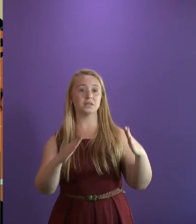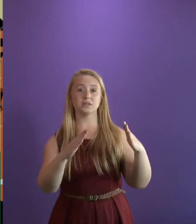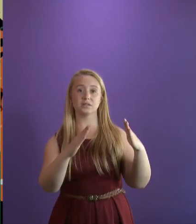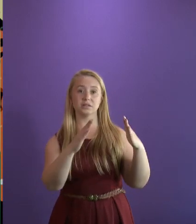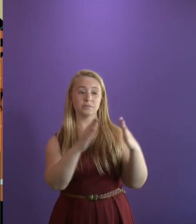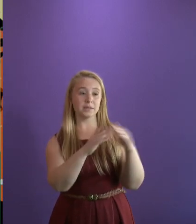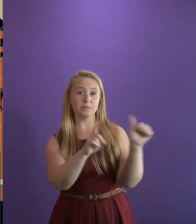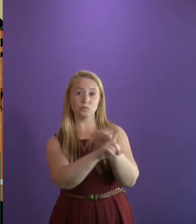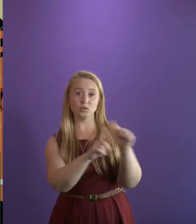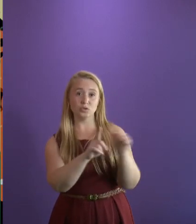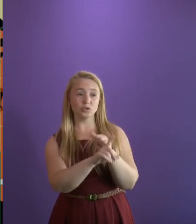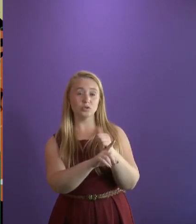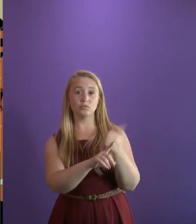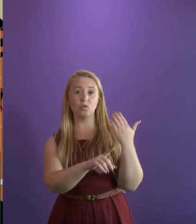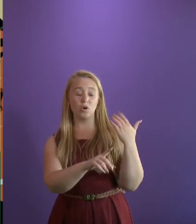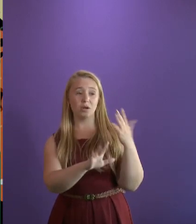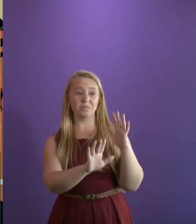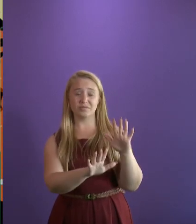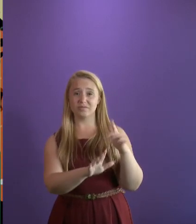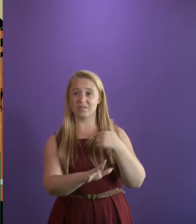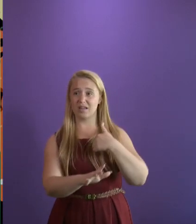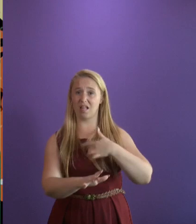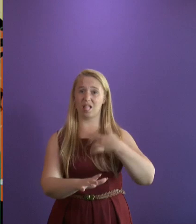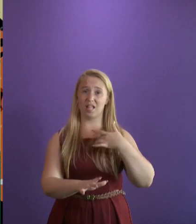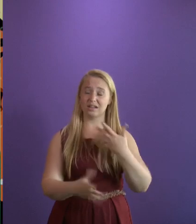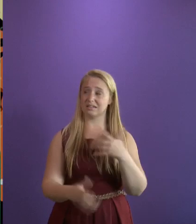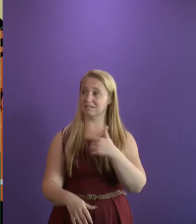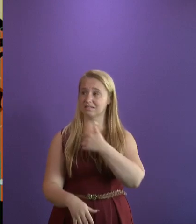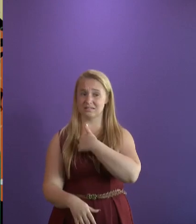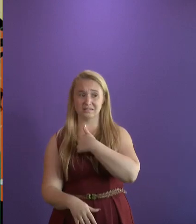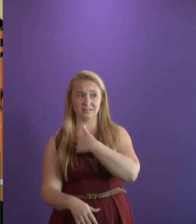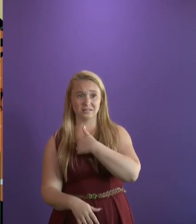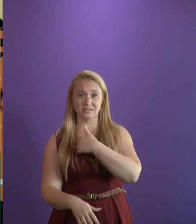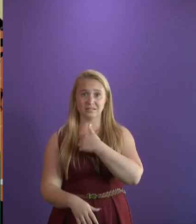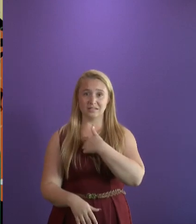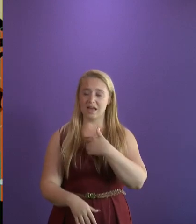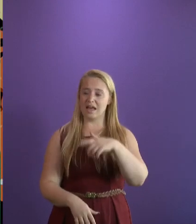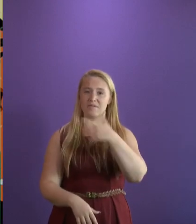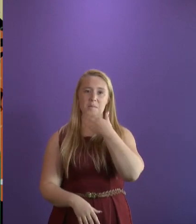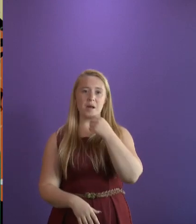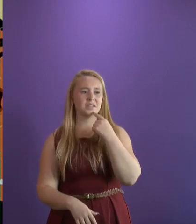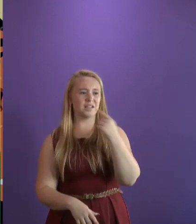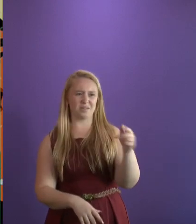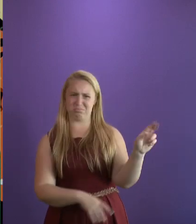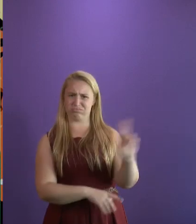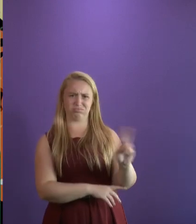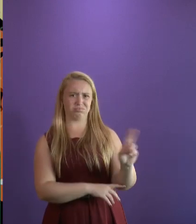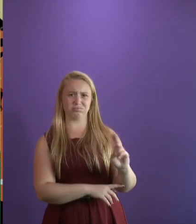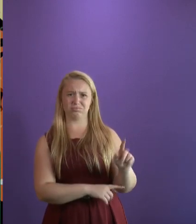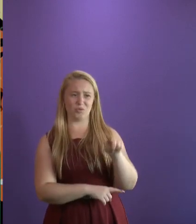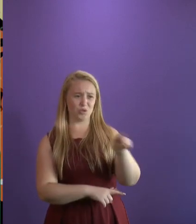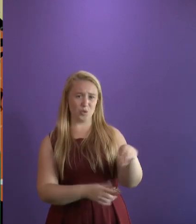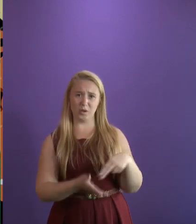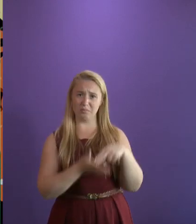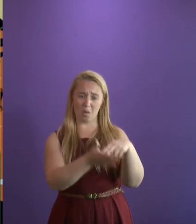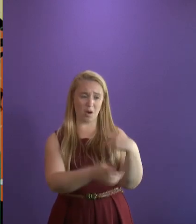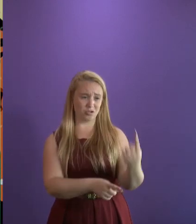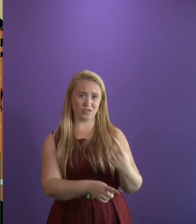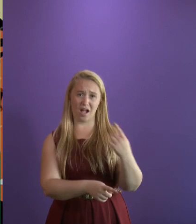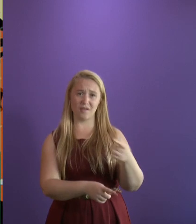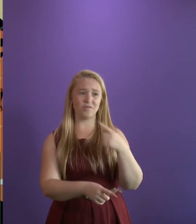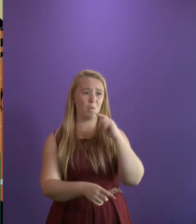perhaps putting someone off, if you dare to stick your head above that parapet, I'll be there telling people what, you know, all